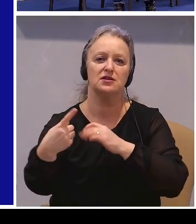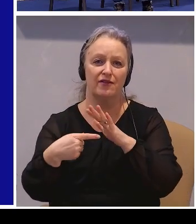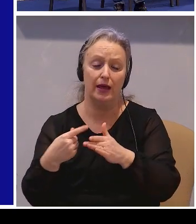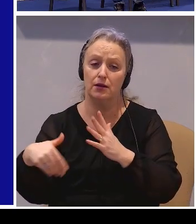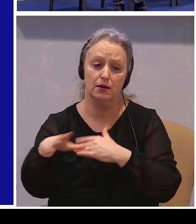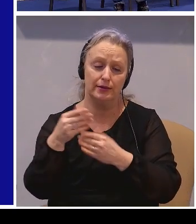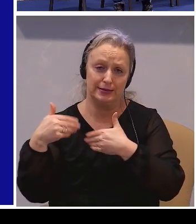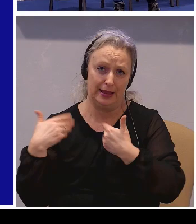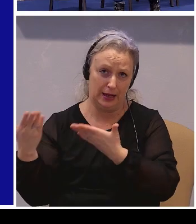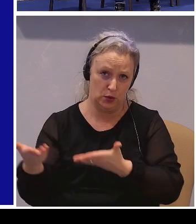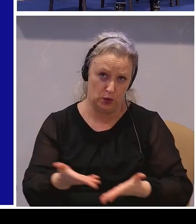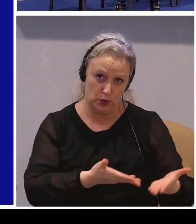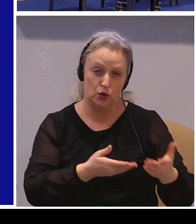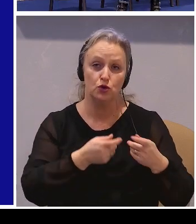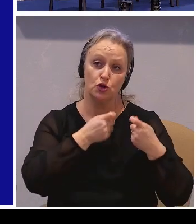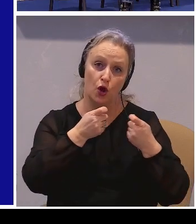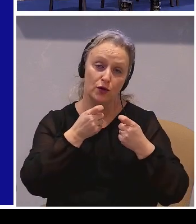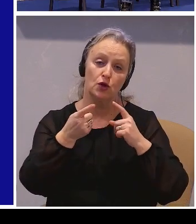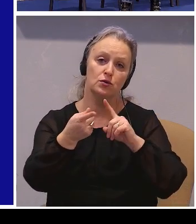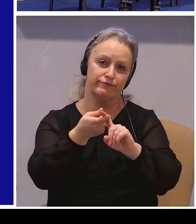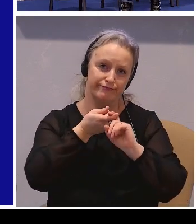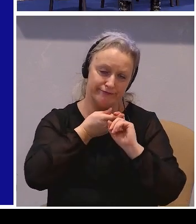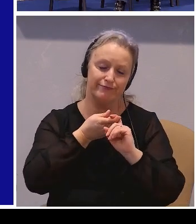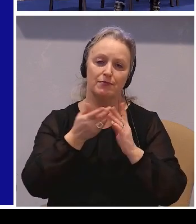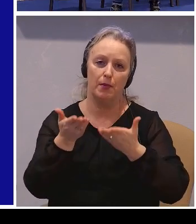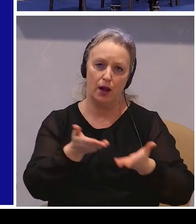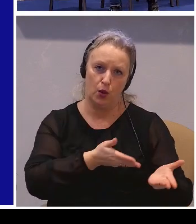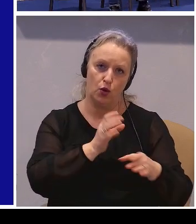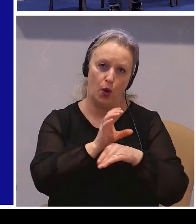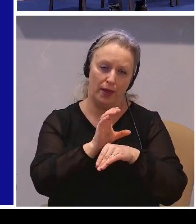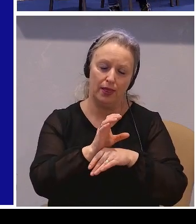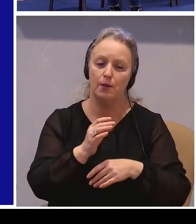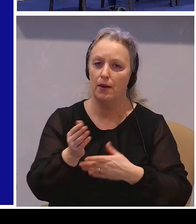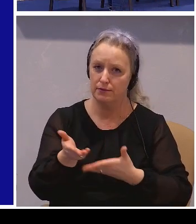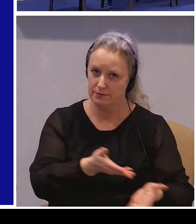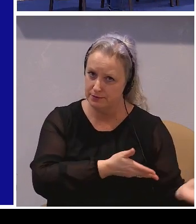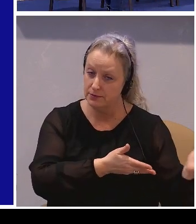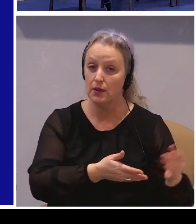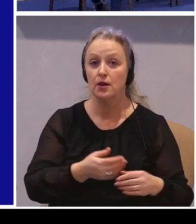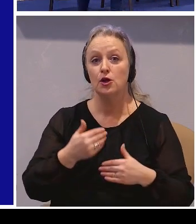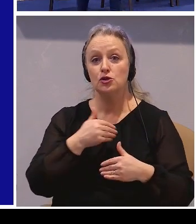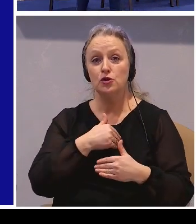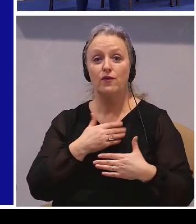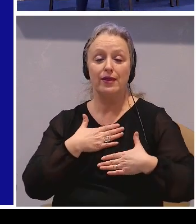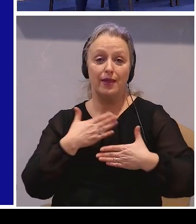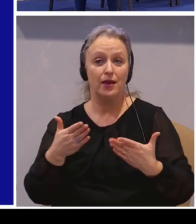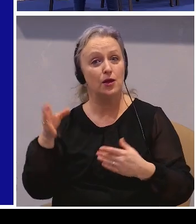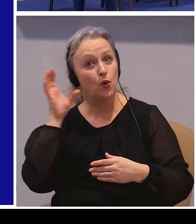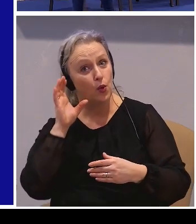that, I would like to thank you all for listening to me, and especially to Professor Unap for inviting me. Thank you.